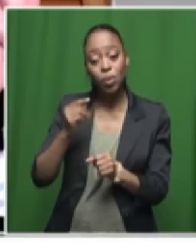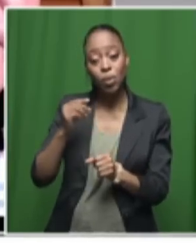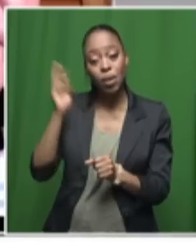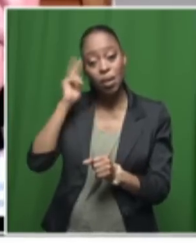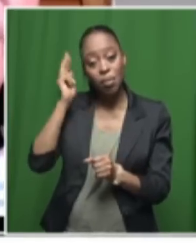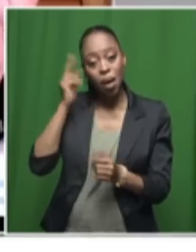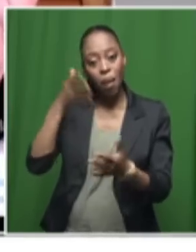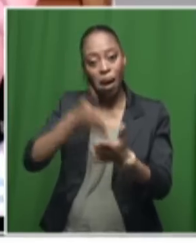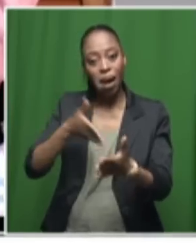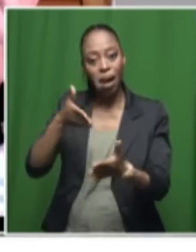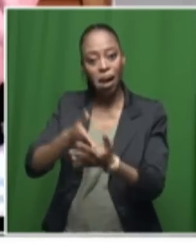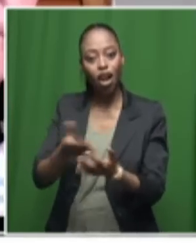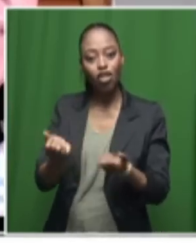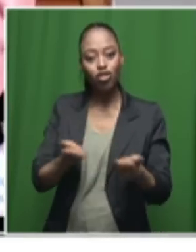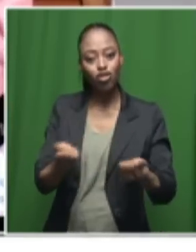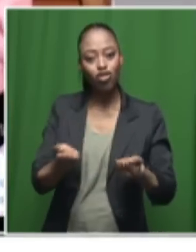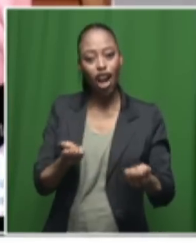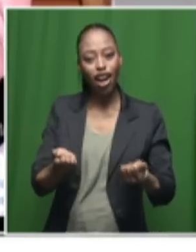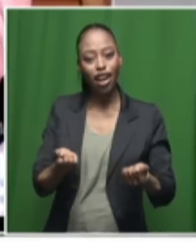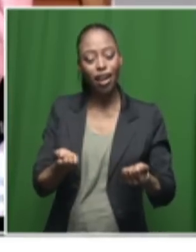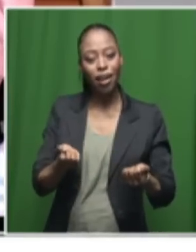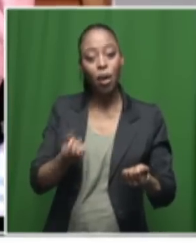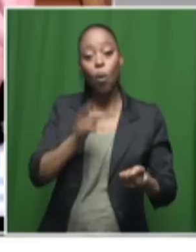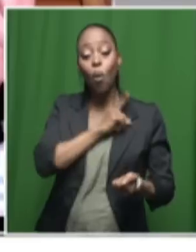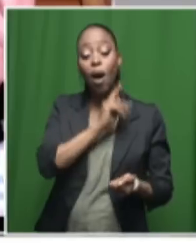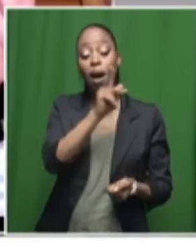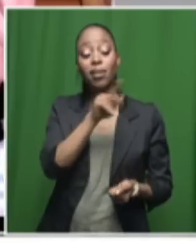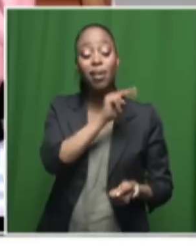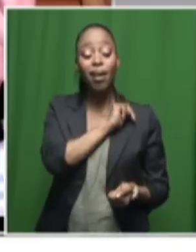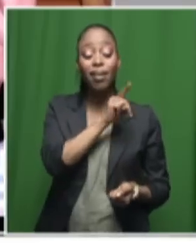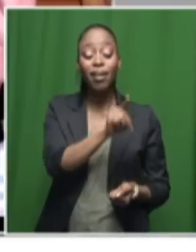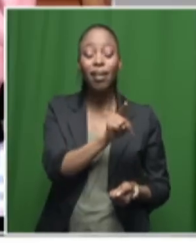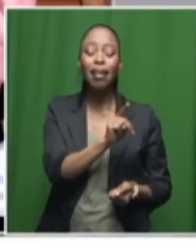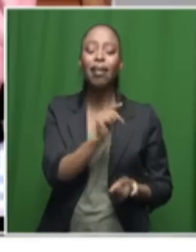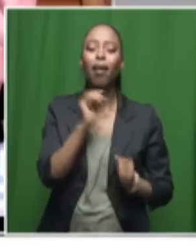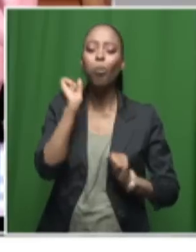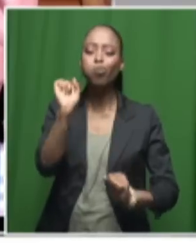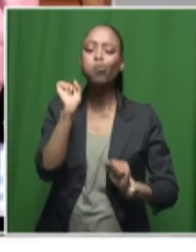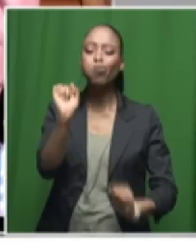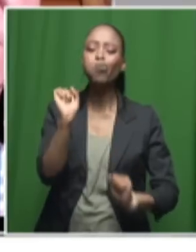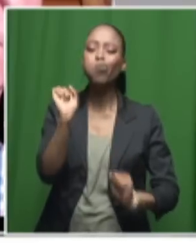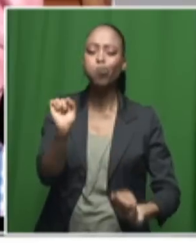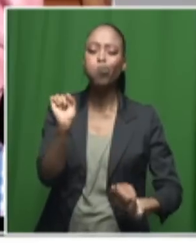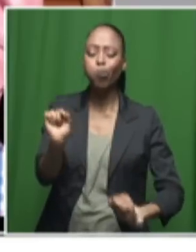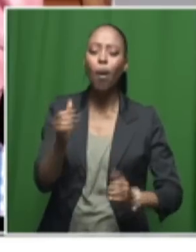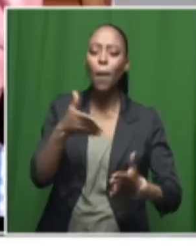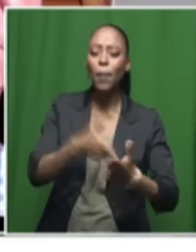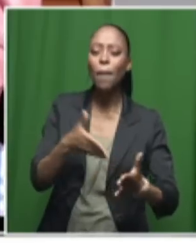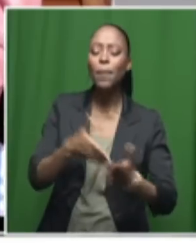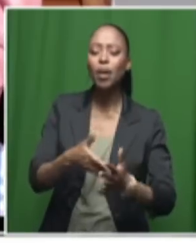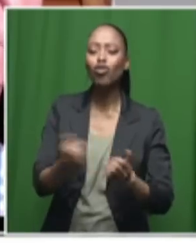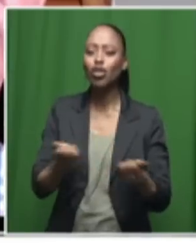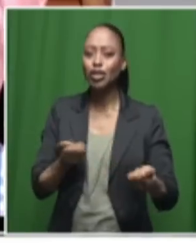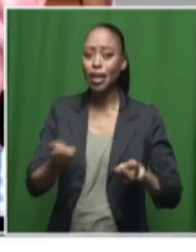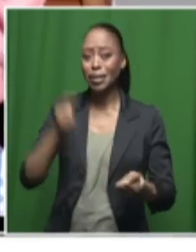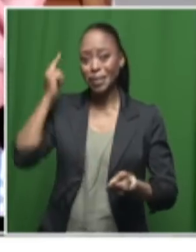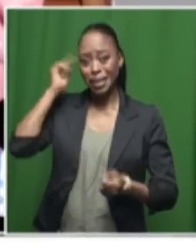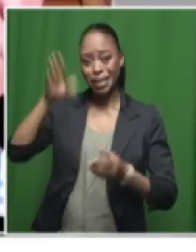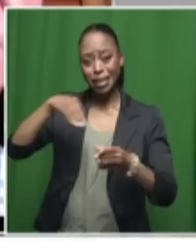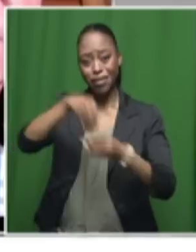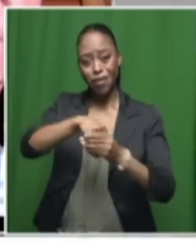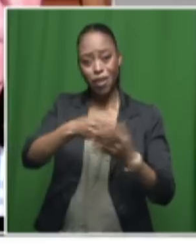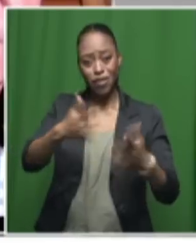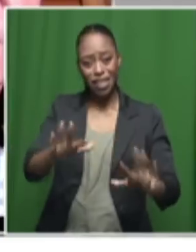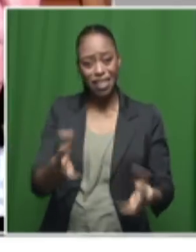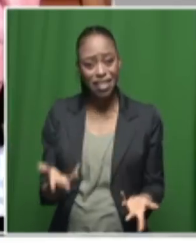damage that the economy is suffering and suffered at that point as well from the truck blockades in KwaZulu-Natal. That is